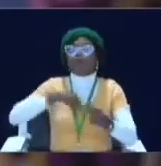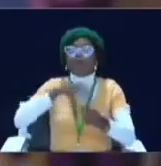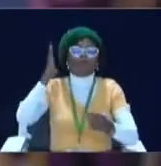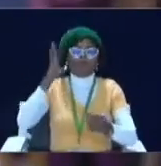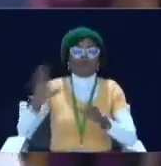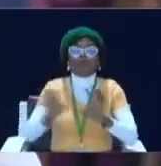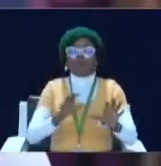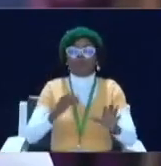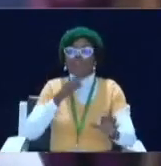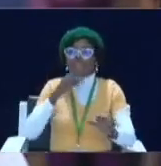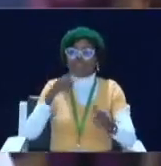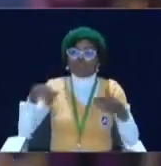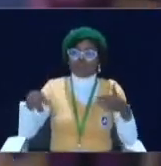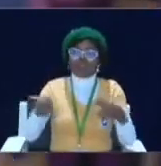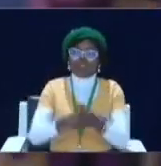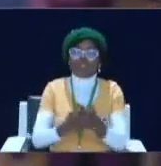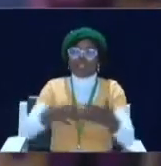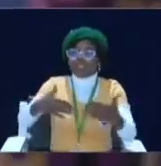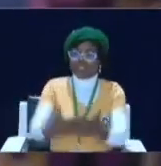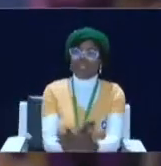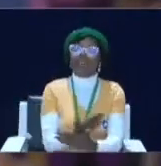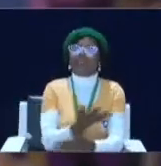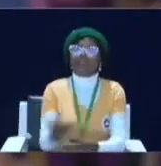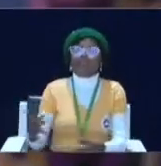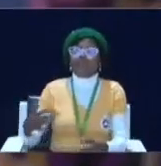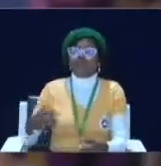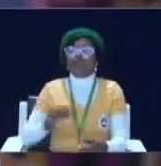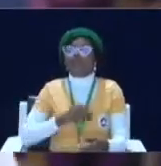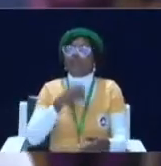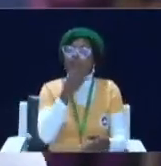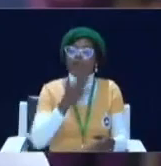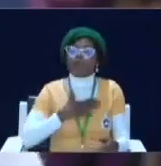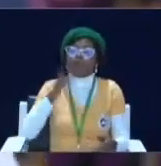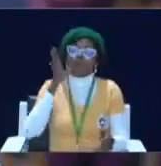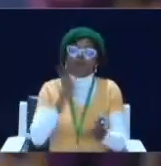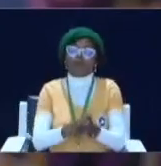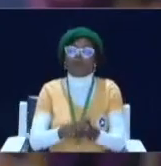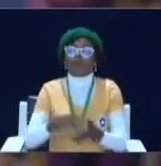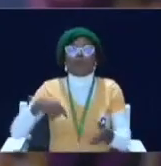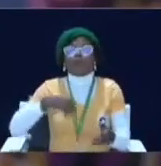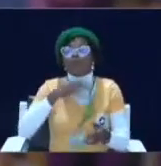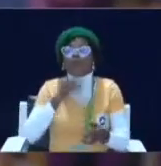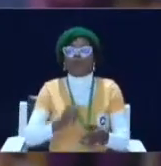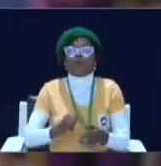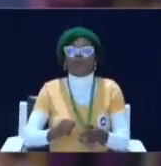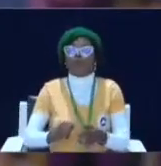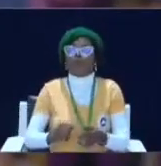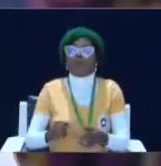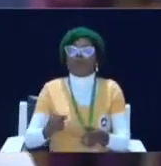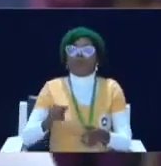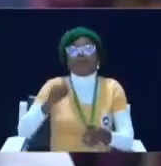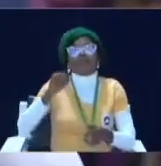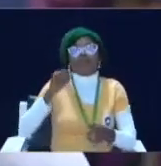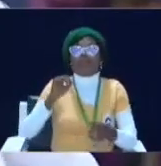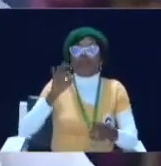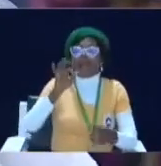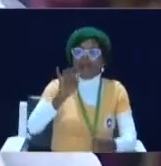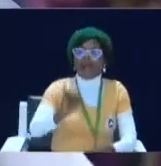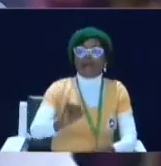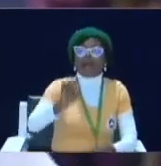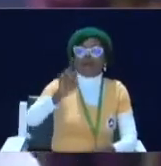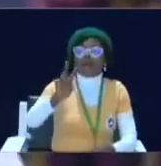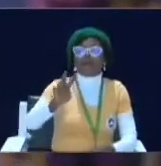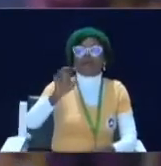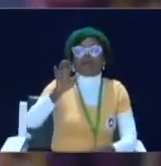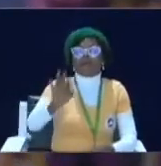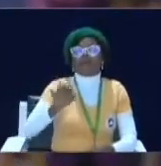should try new things. He struck me, and I told my wife, I said, we've not tried IVF, let's try. She said, no, she doesn't want to